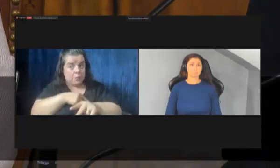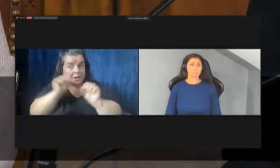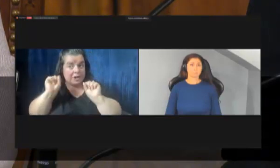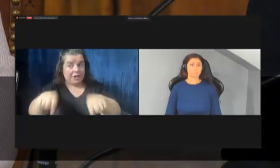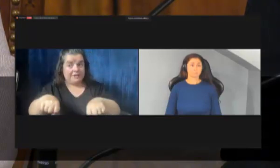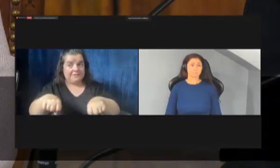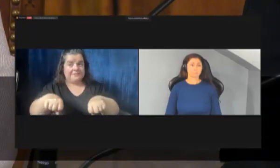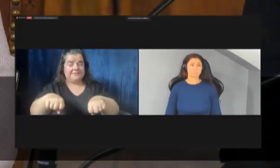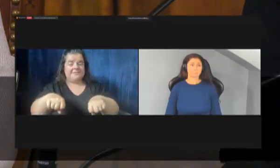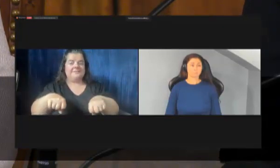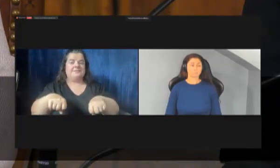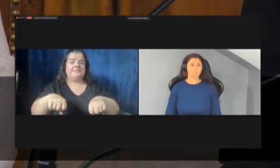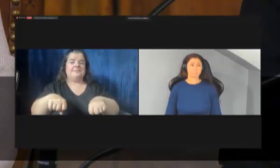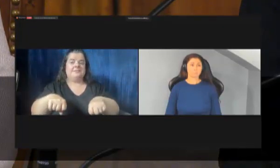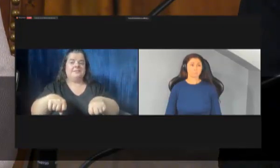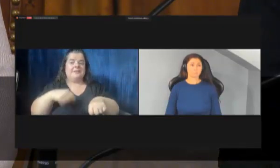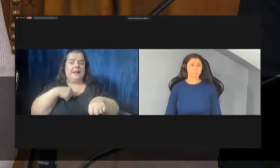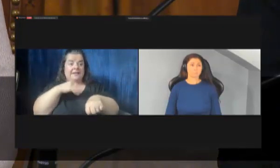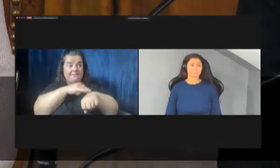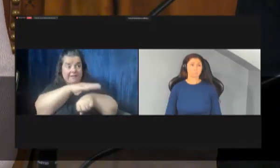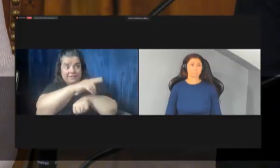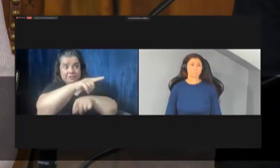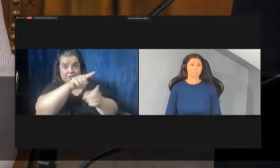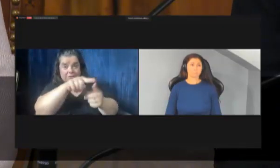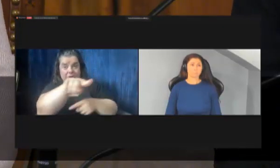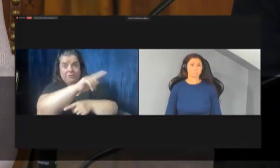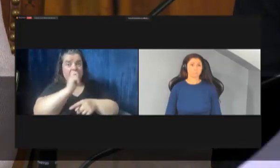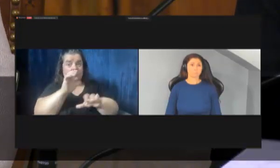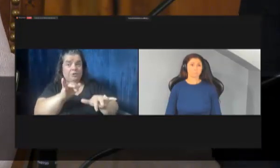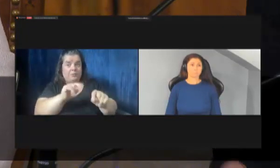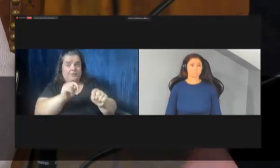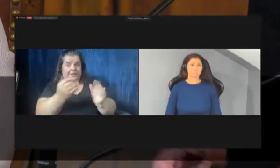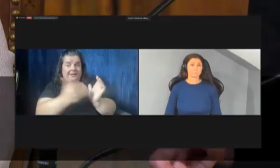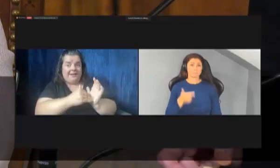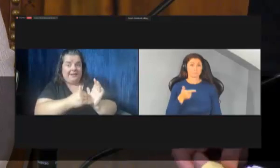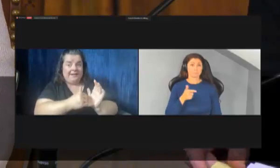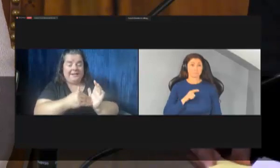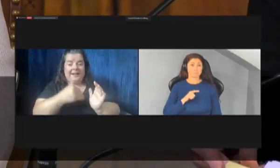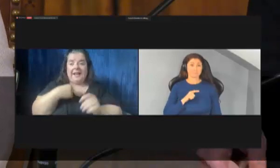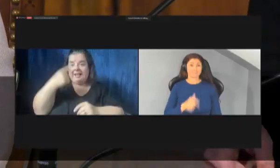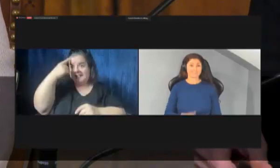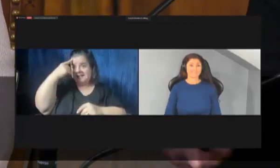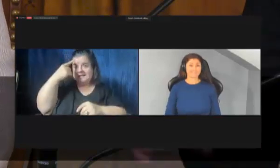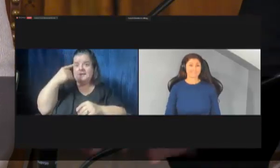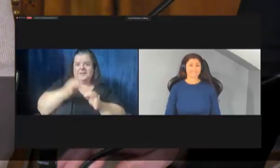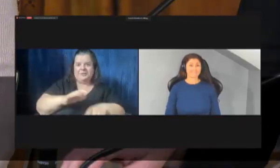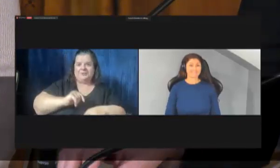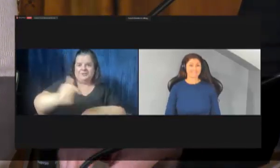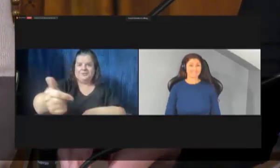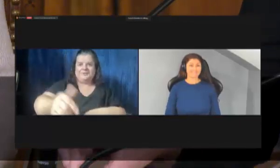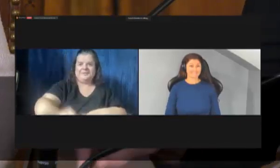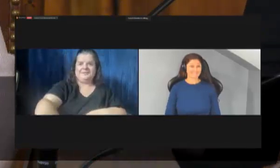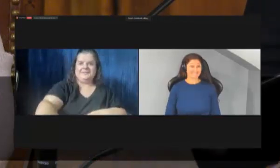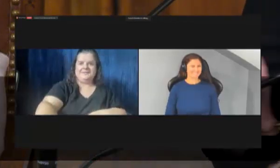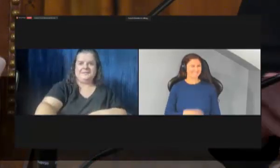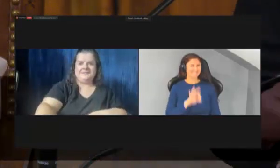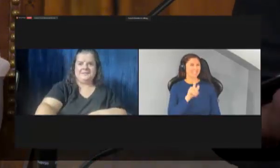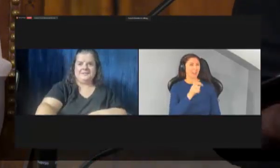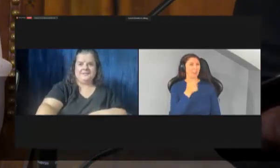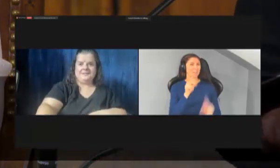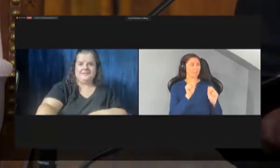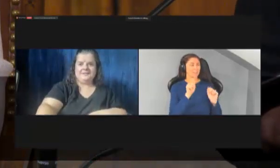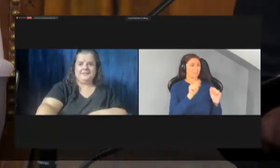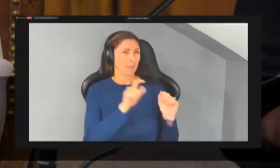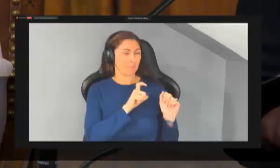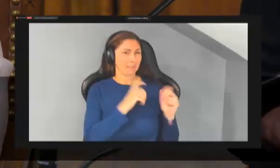I advise you not to do that again. I think Lieutenant Palermo and other folks at the police we will also have be